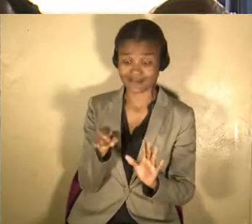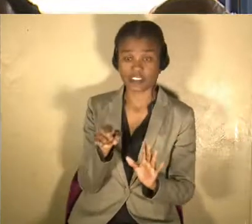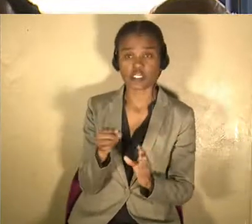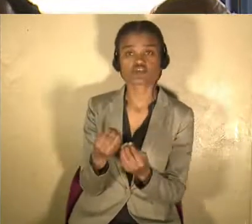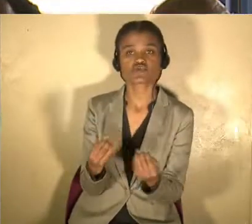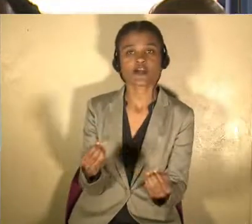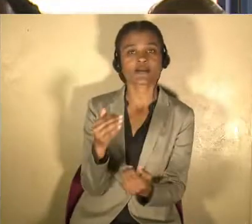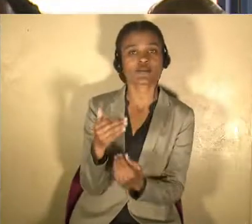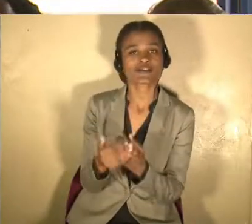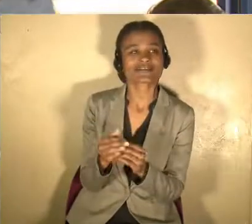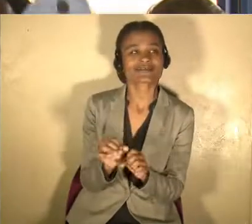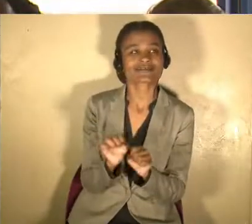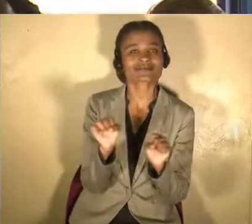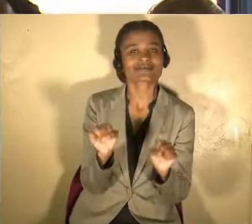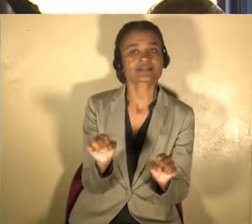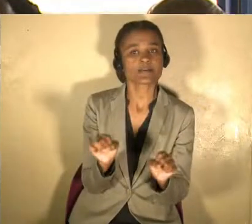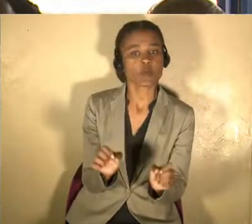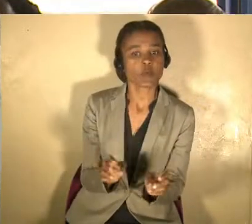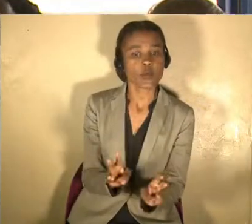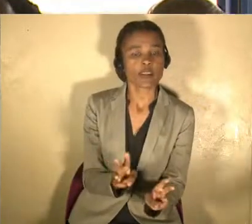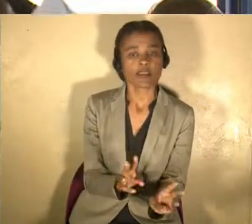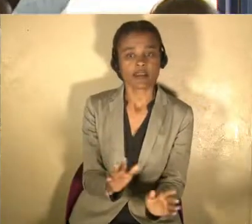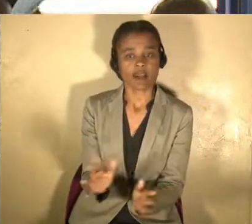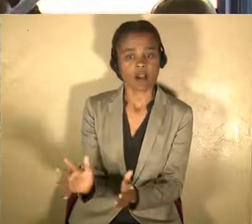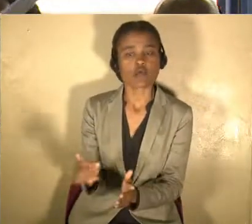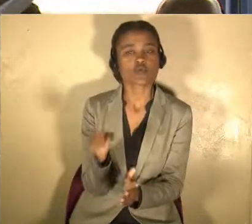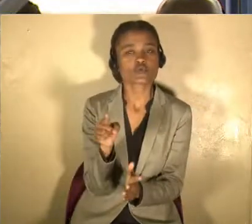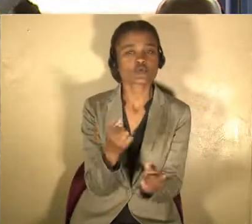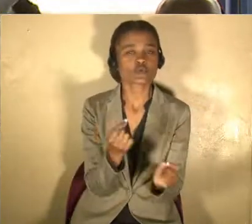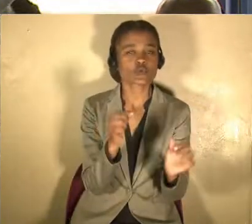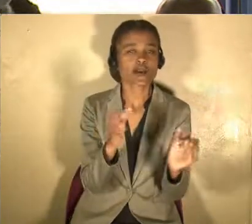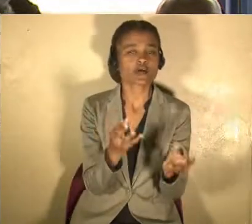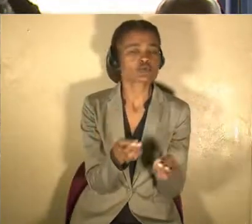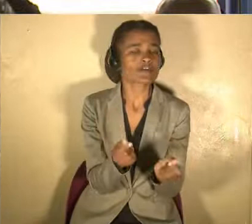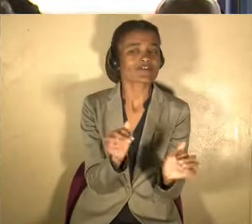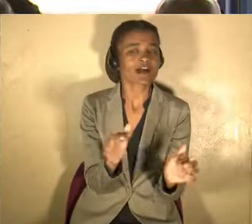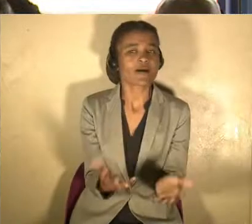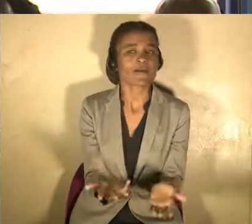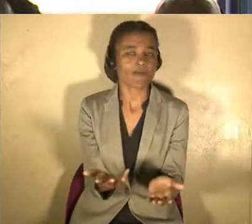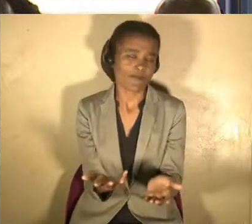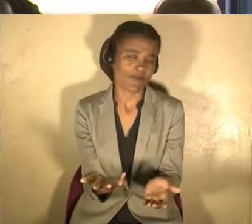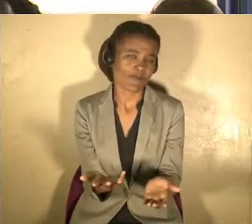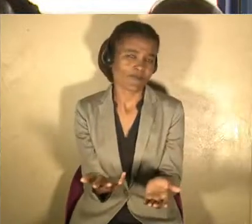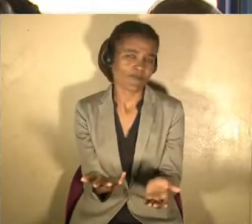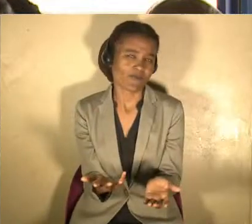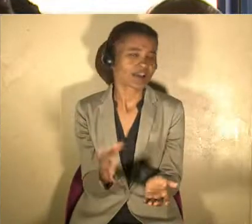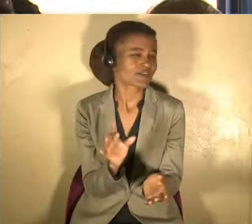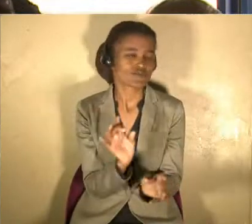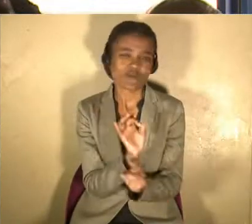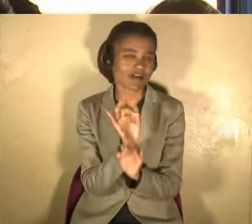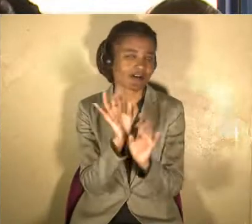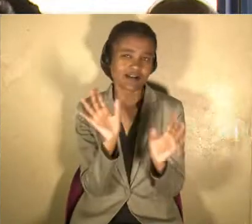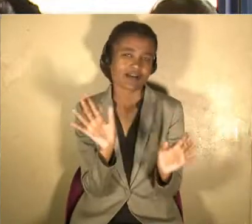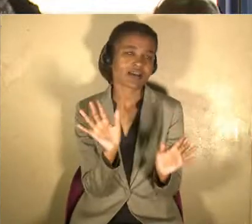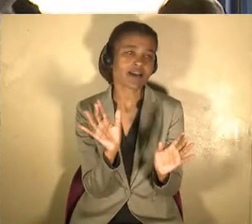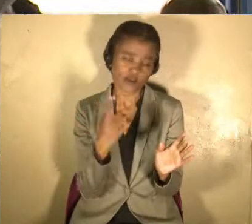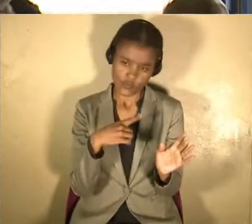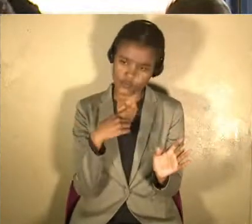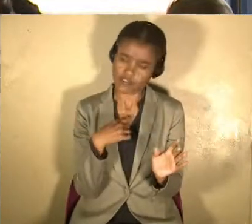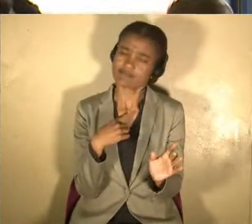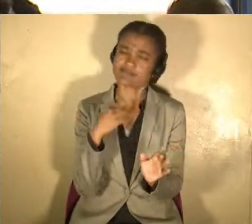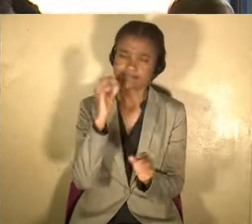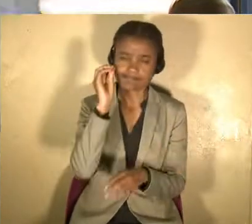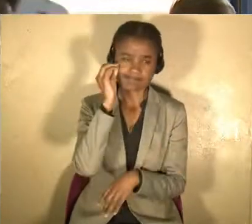not clear ukuthi ni addressa kanjani, even though the NGOs on the ground, we are so much interested to